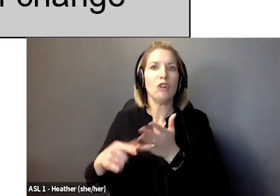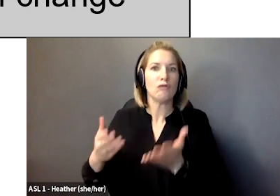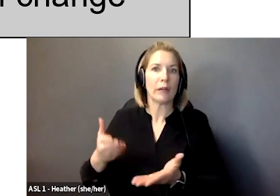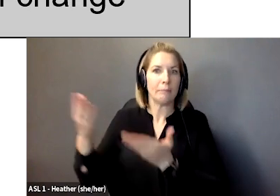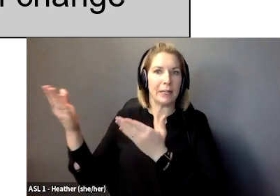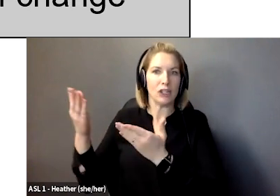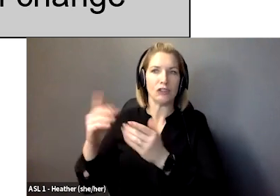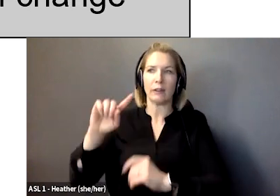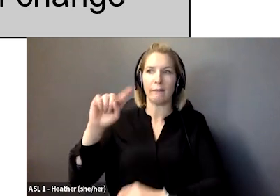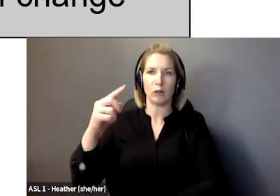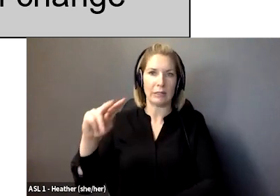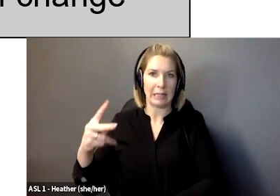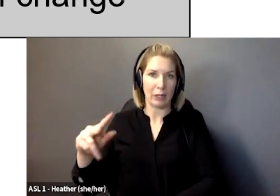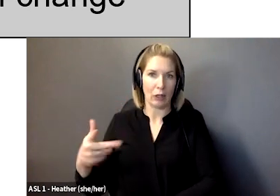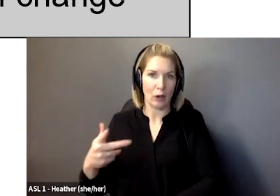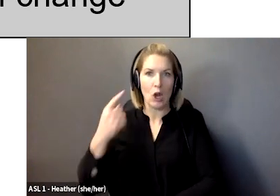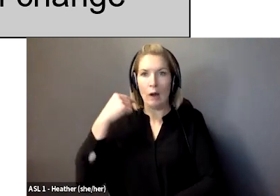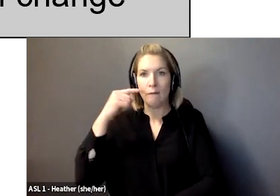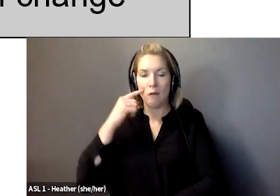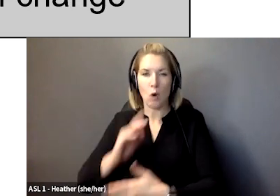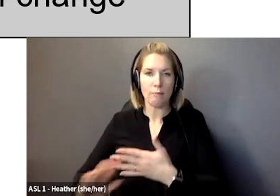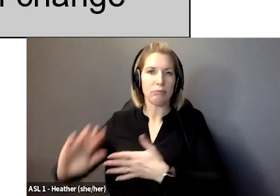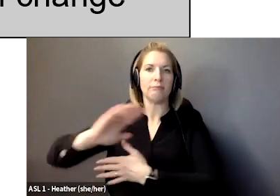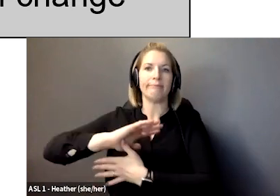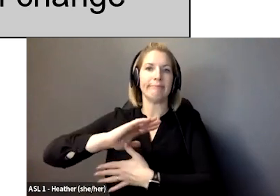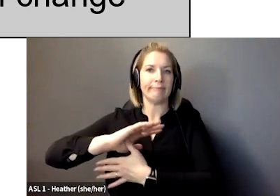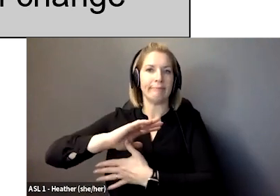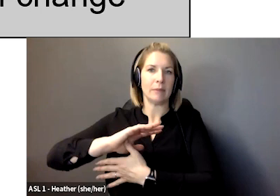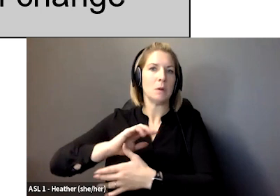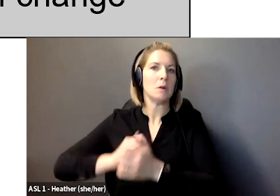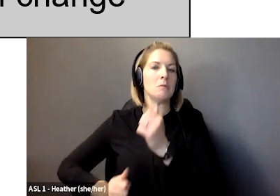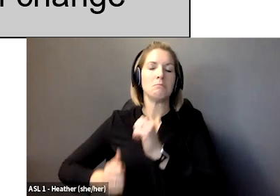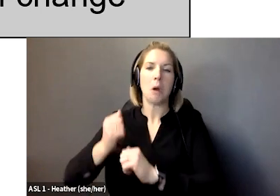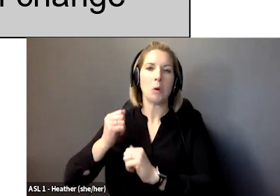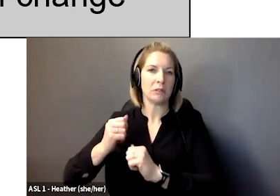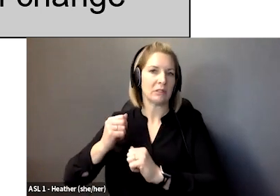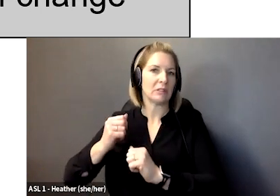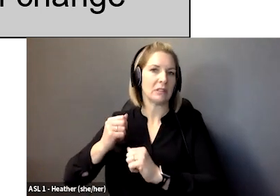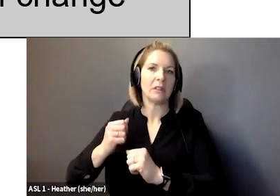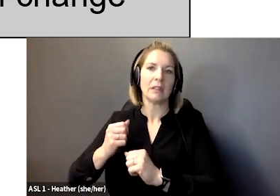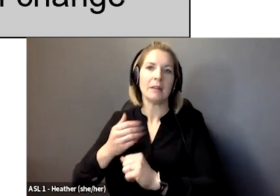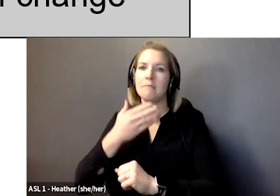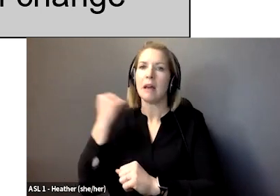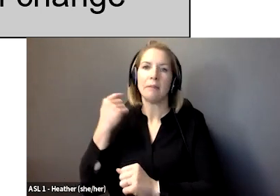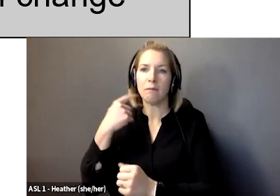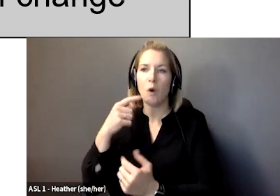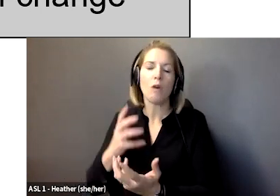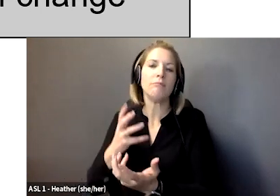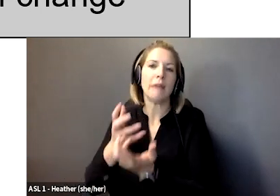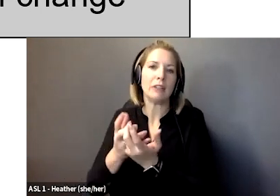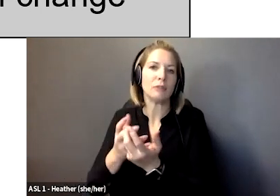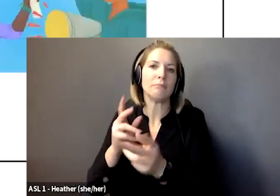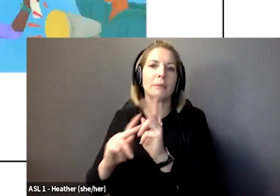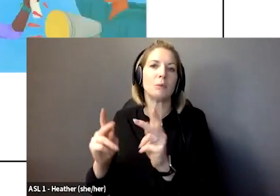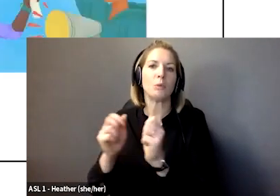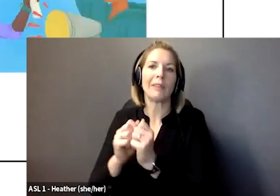then help us reach a consensus on the strategies that would be most effective in supporting people with disabilities in the future of work.